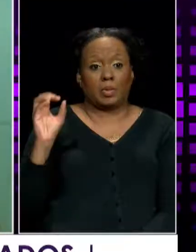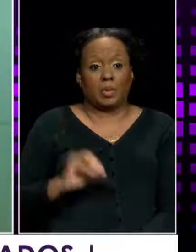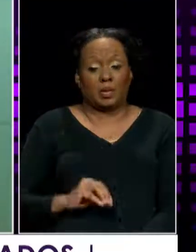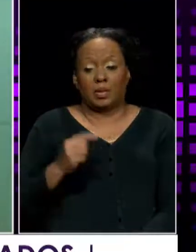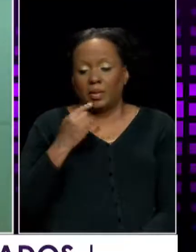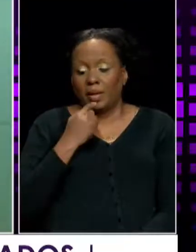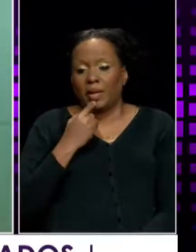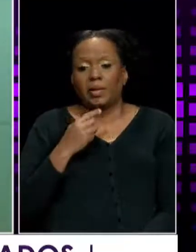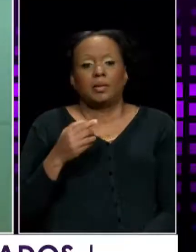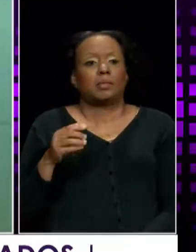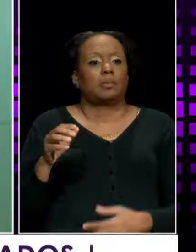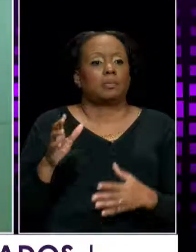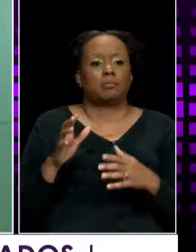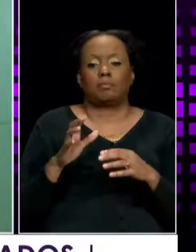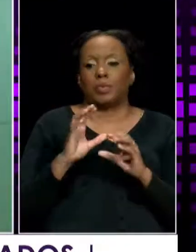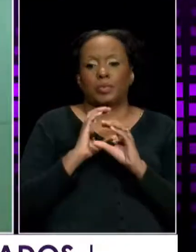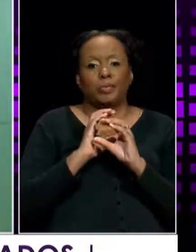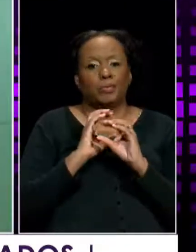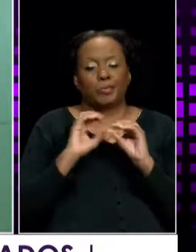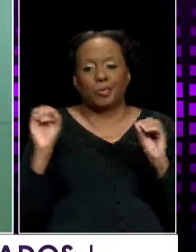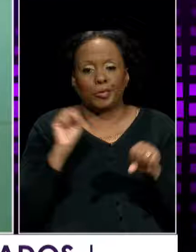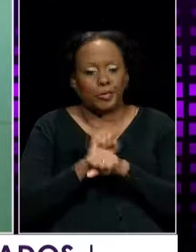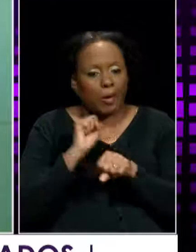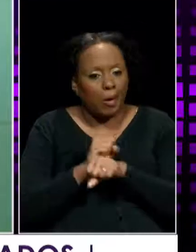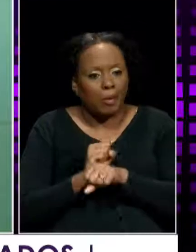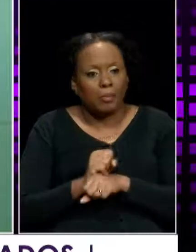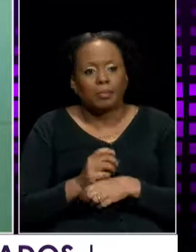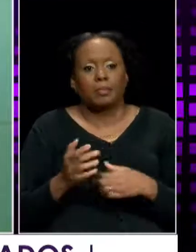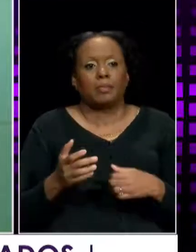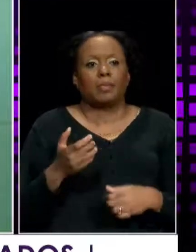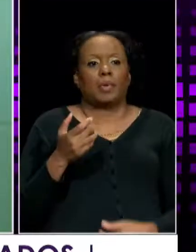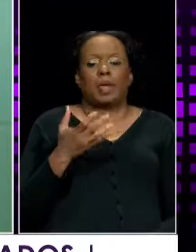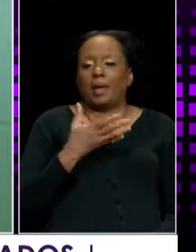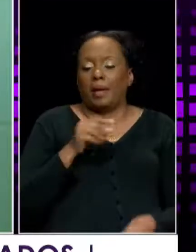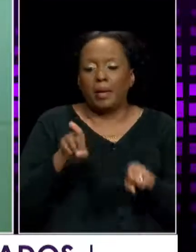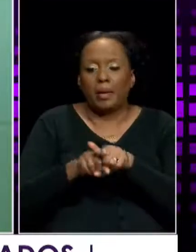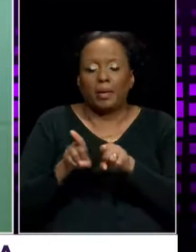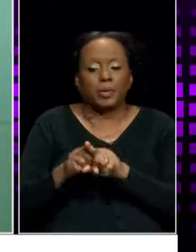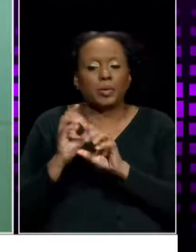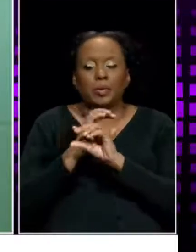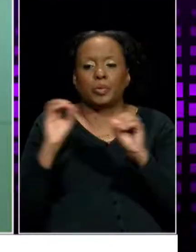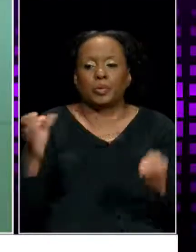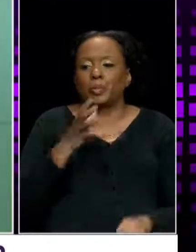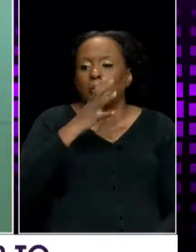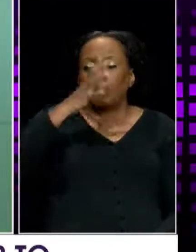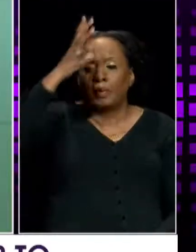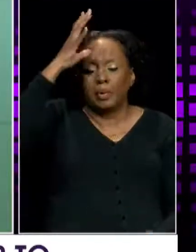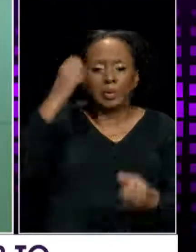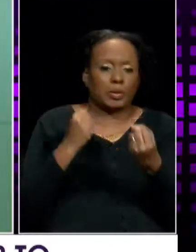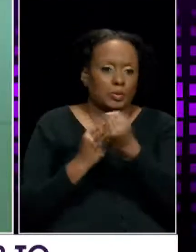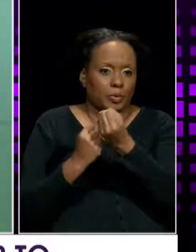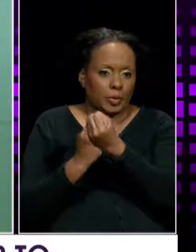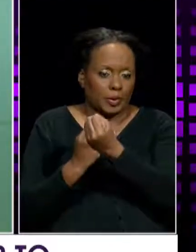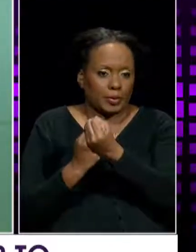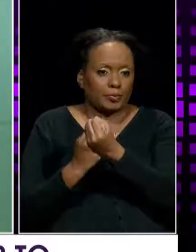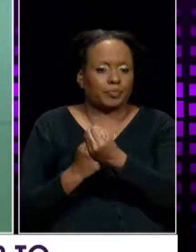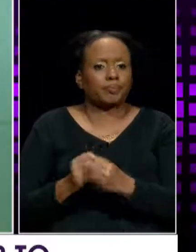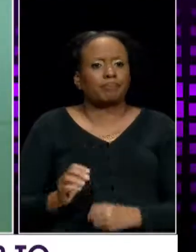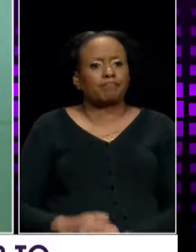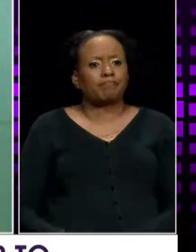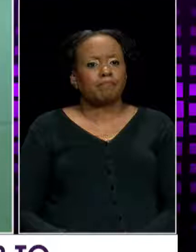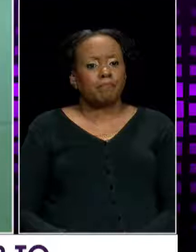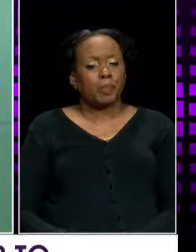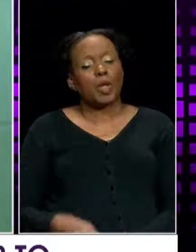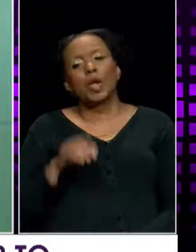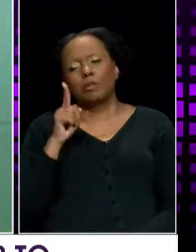employment and job opportunities, and also lack of parental support and guidance. So when you think about it logically, you can see